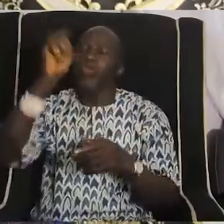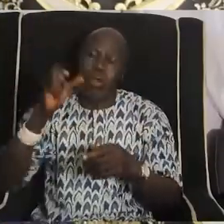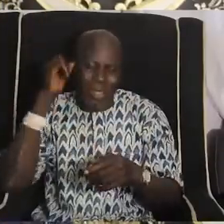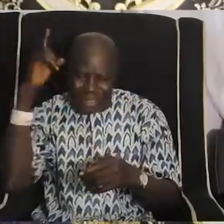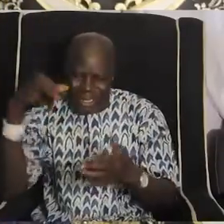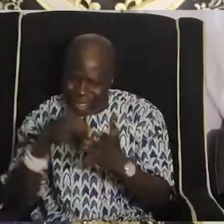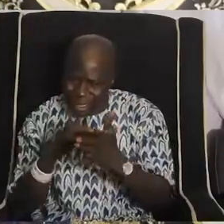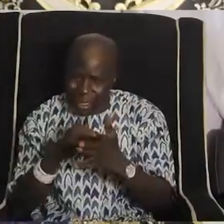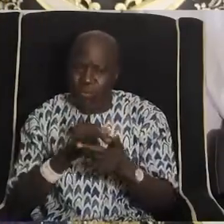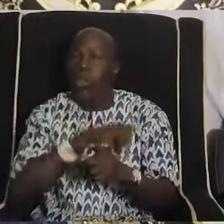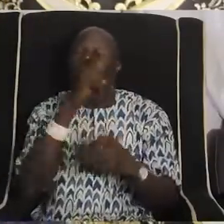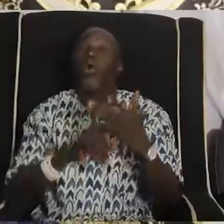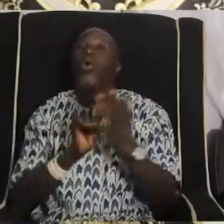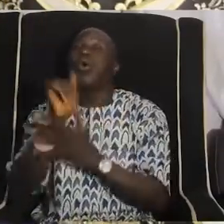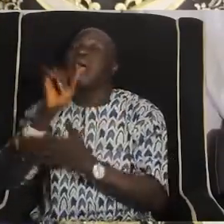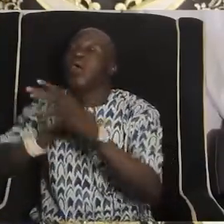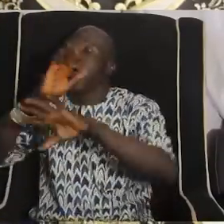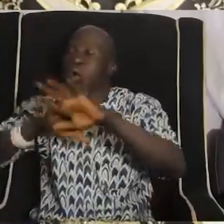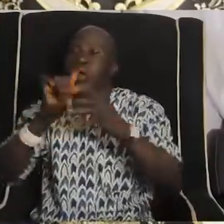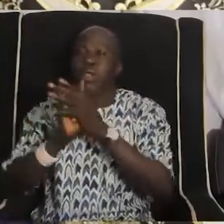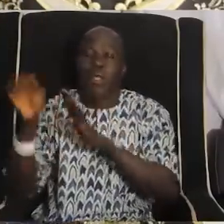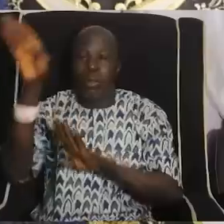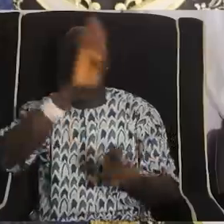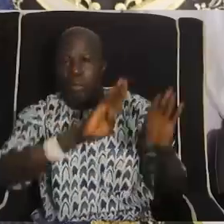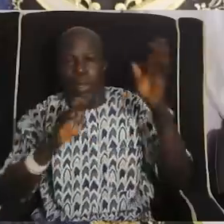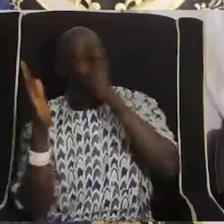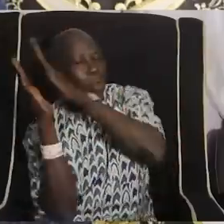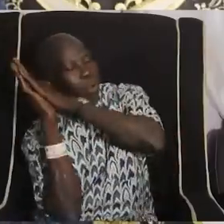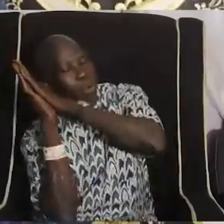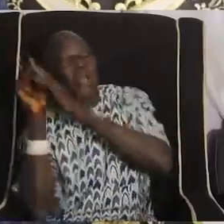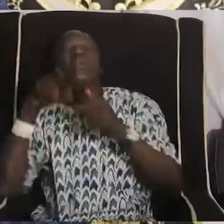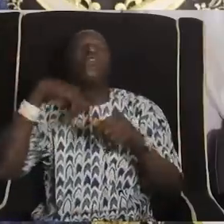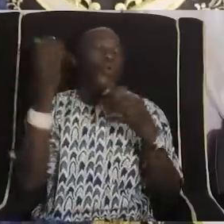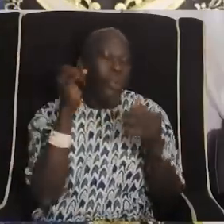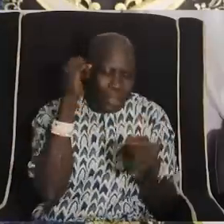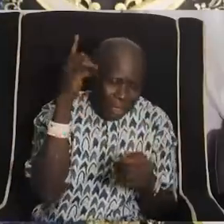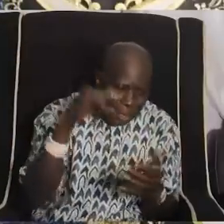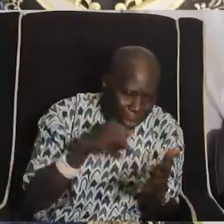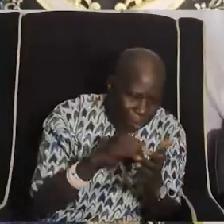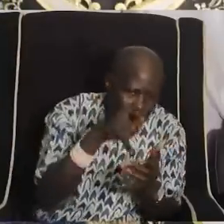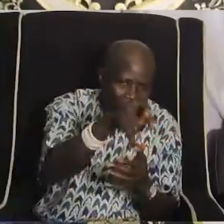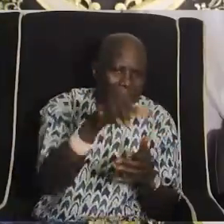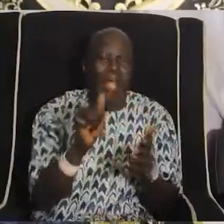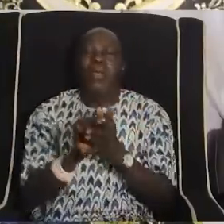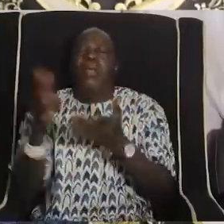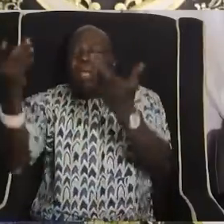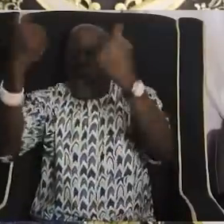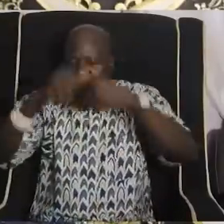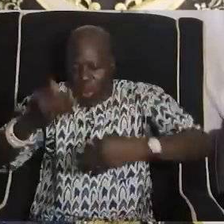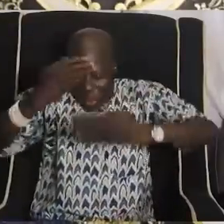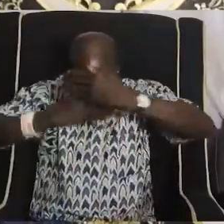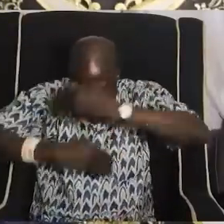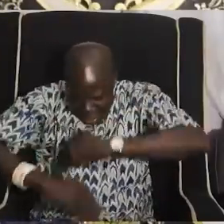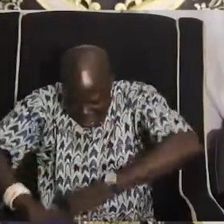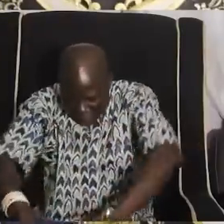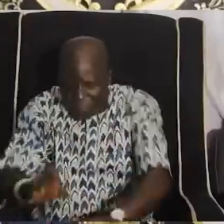to understand. O ti mo pe logun ibusun. What I call battle of bed. O ye ko ti yi o. You're supposed to understand. Ibe lo ti po asiki nle. That is